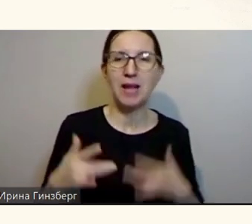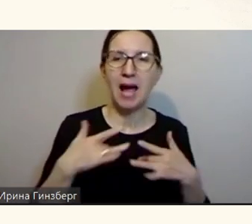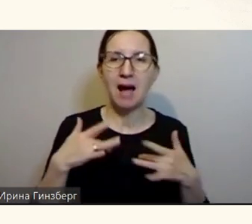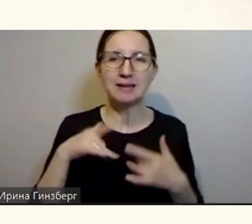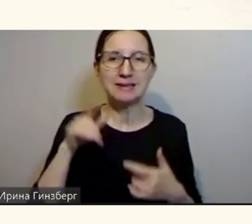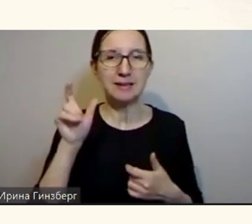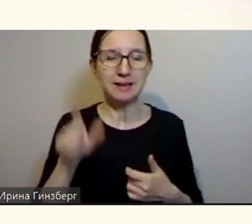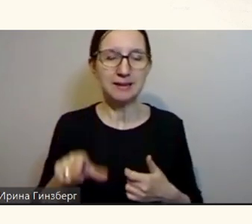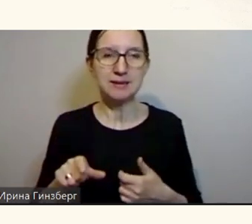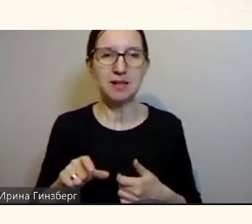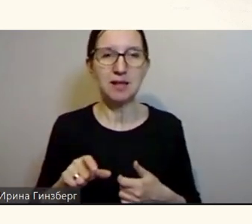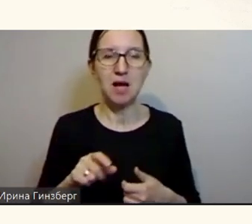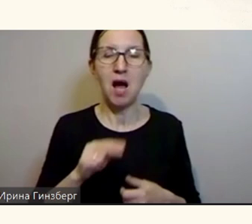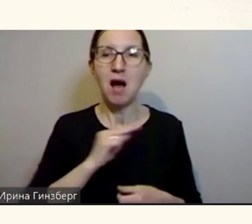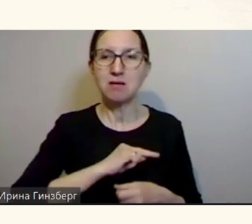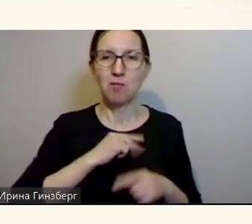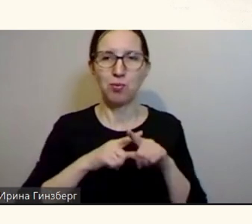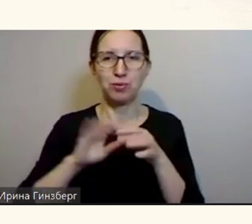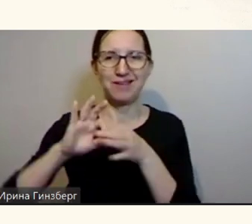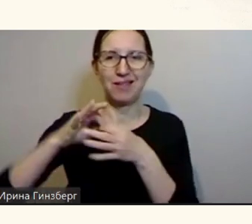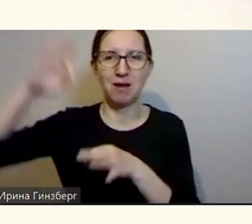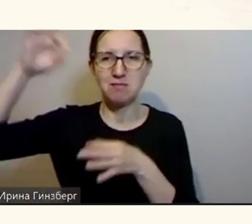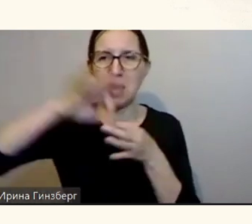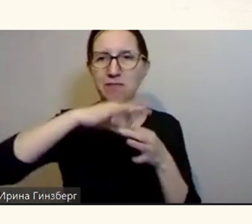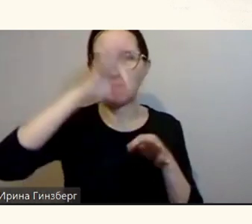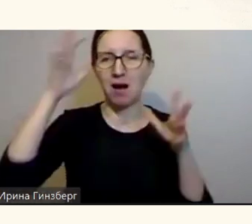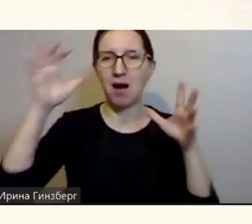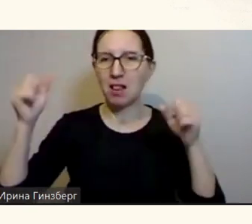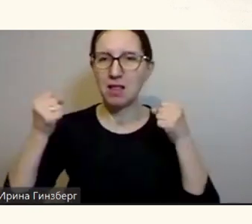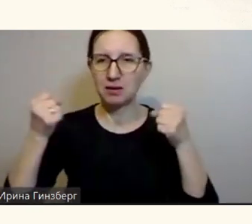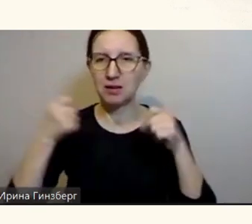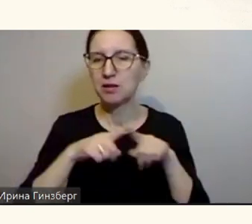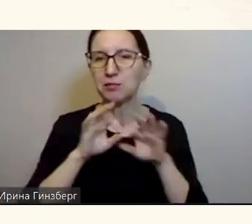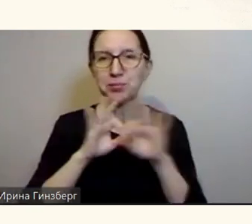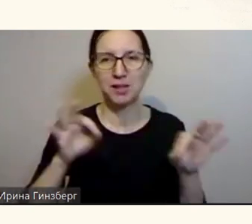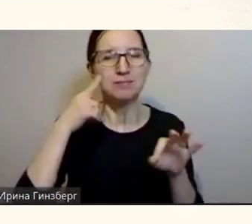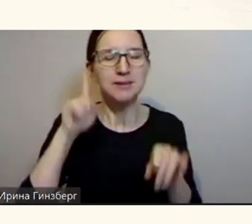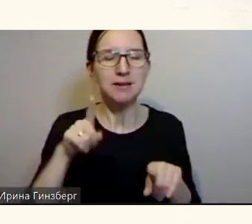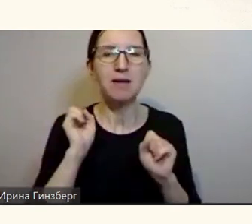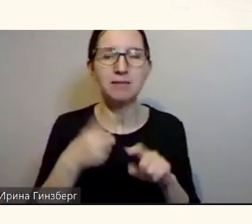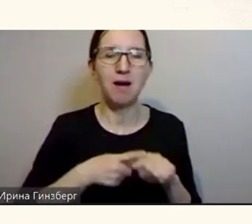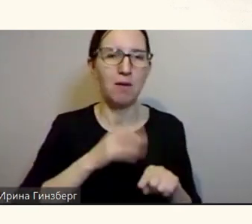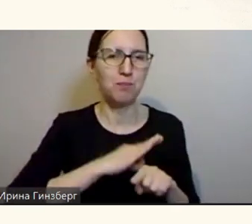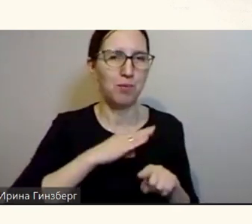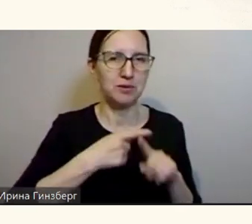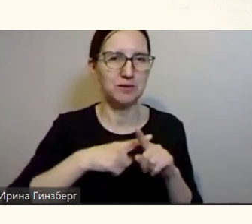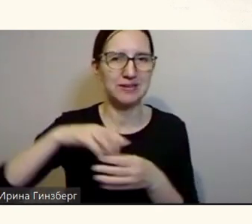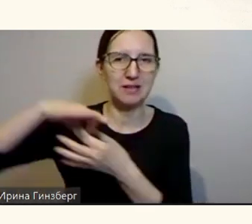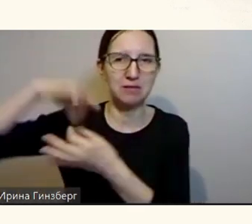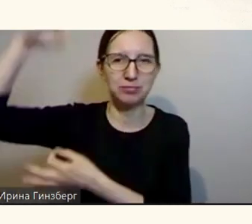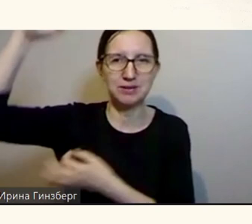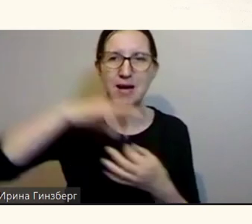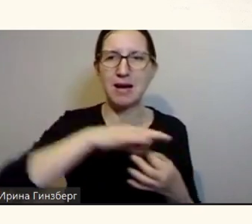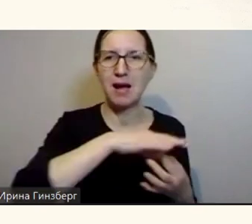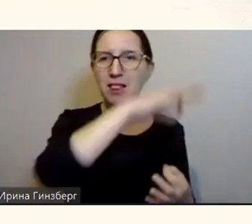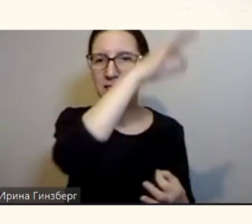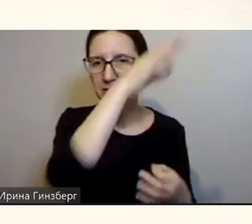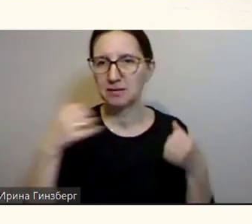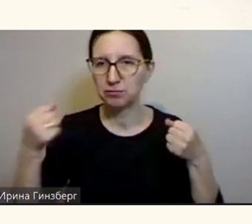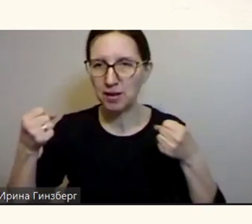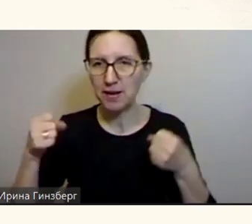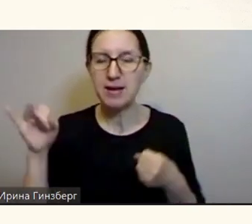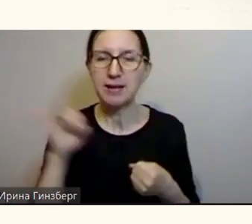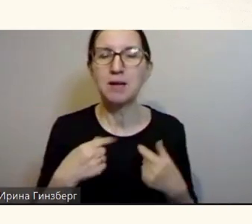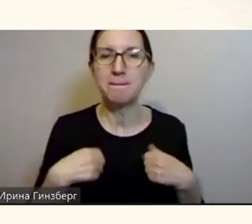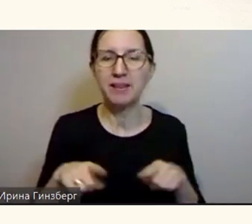as well. She also had to stay inside this very narrow vertical frame. So I don't know how she did it. She